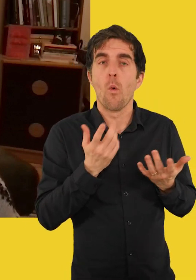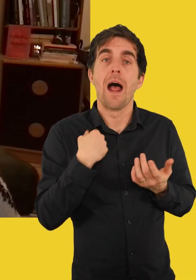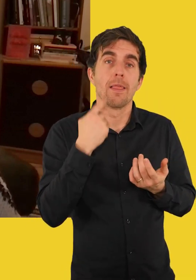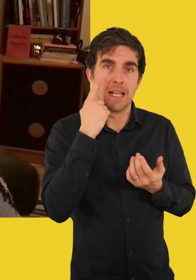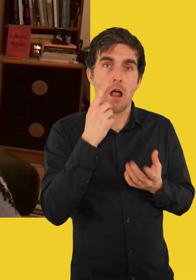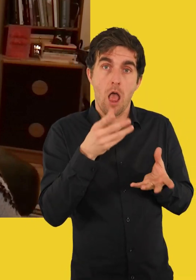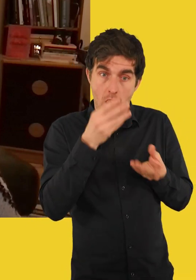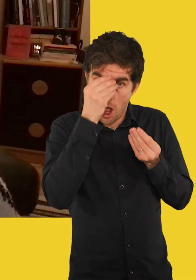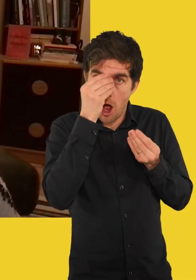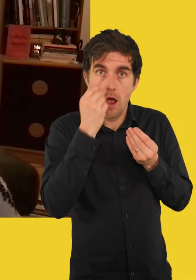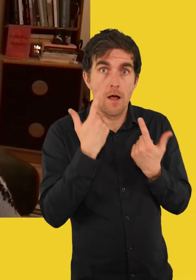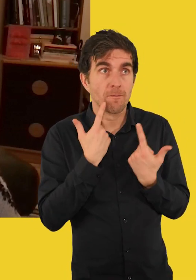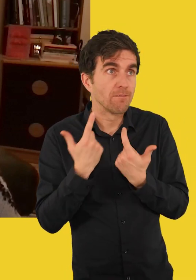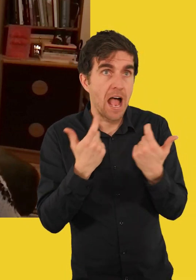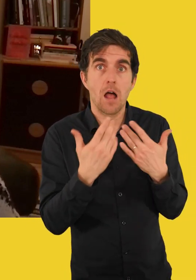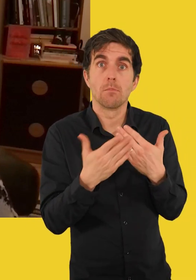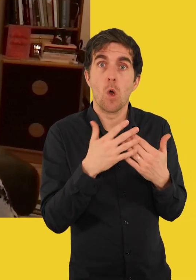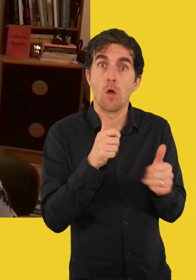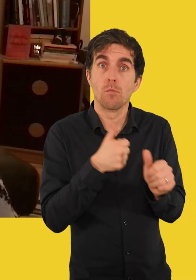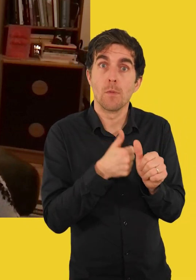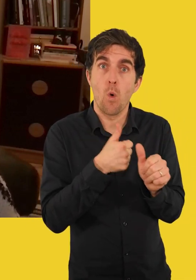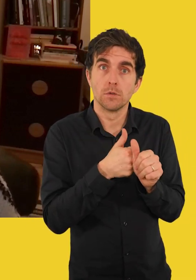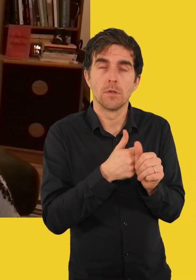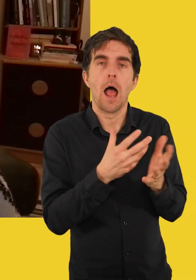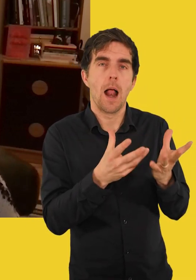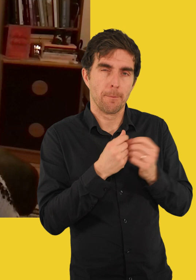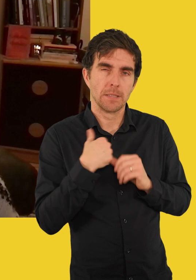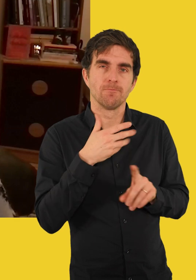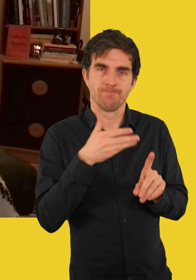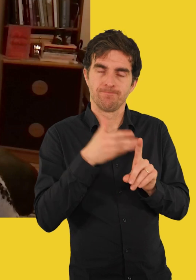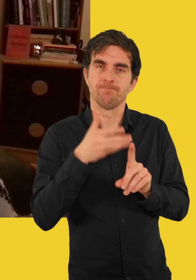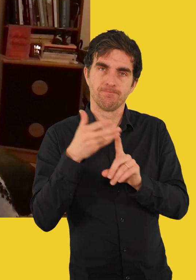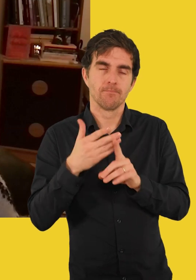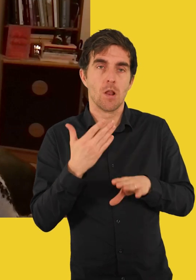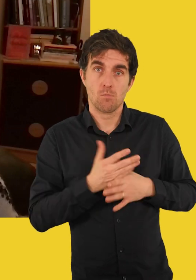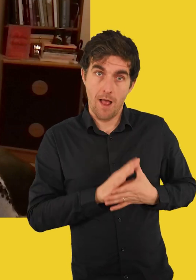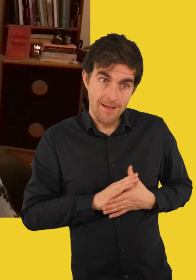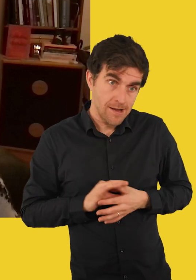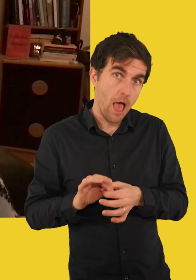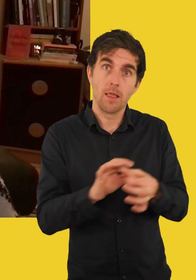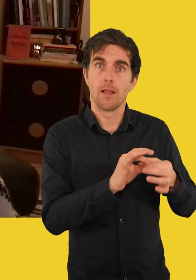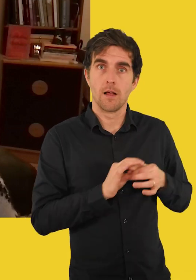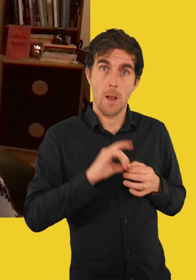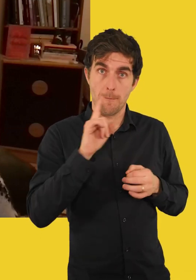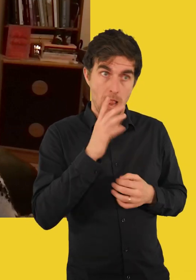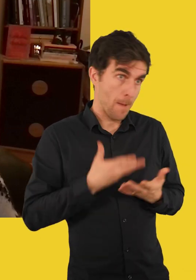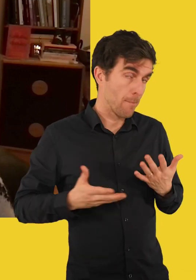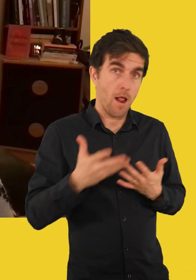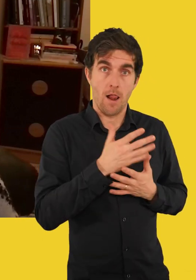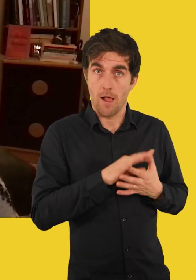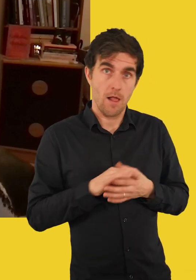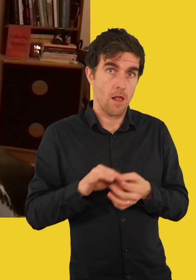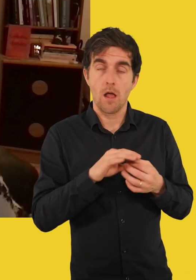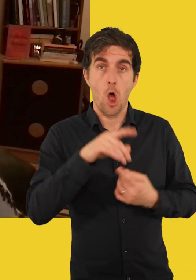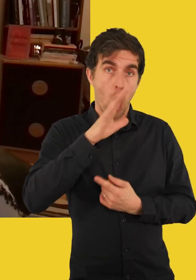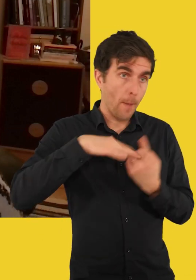So yeah, I think learning and finding more support helped me to acknowledge that and work together with people